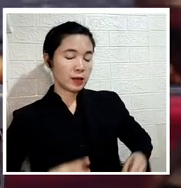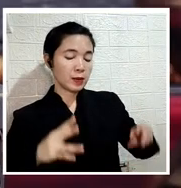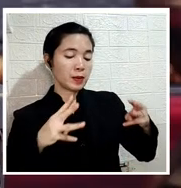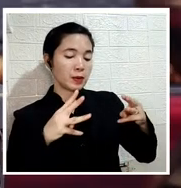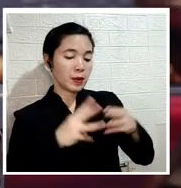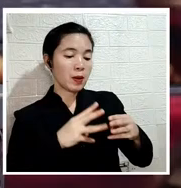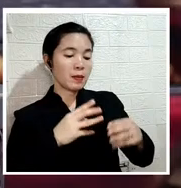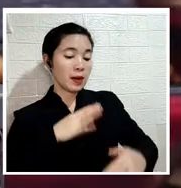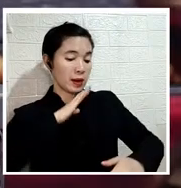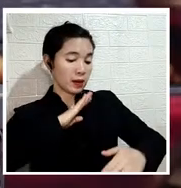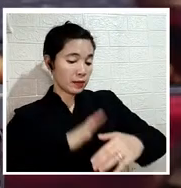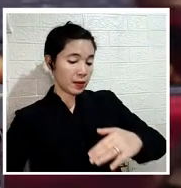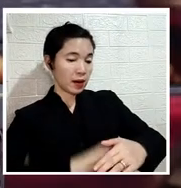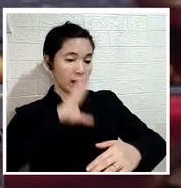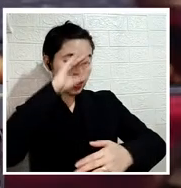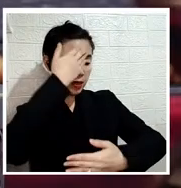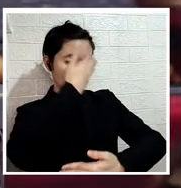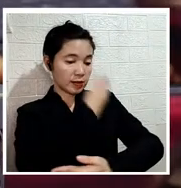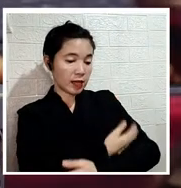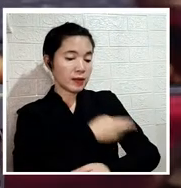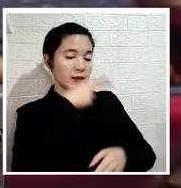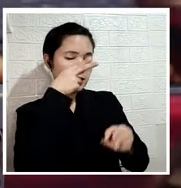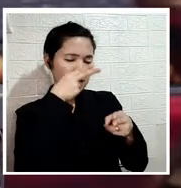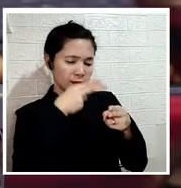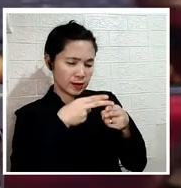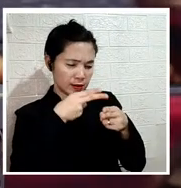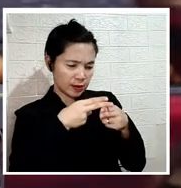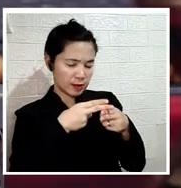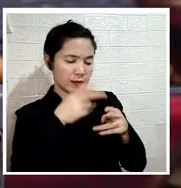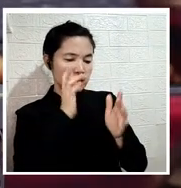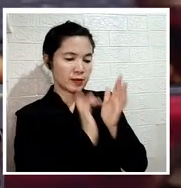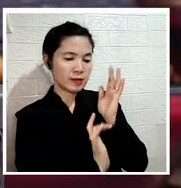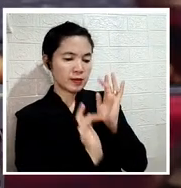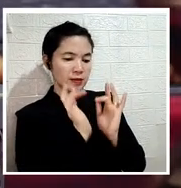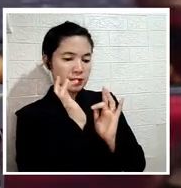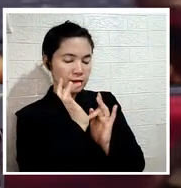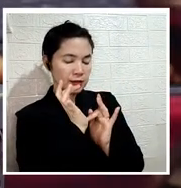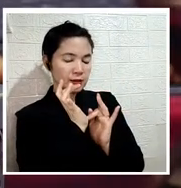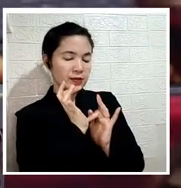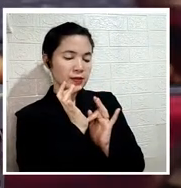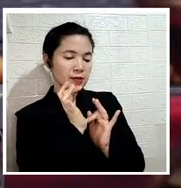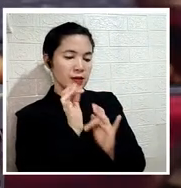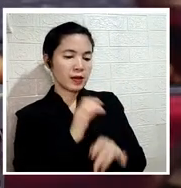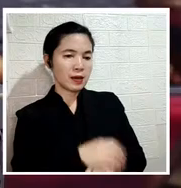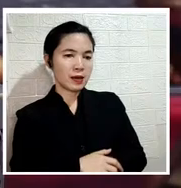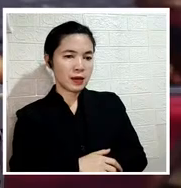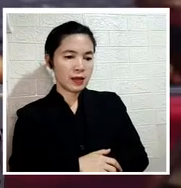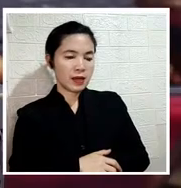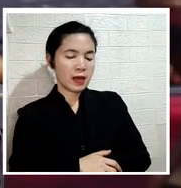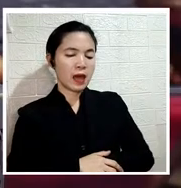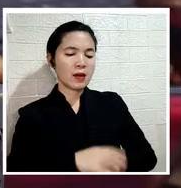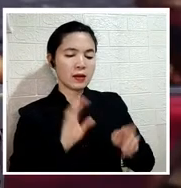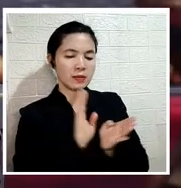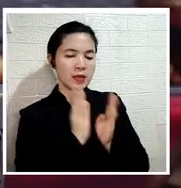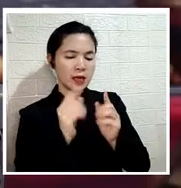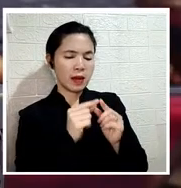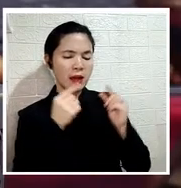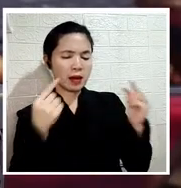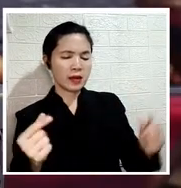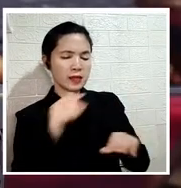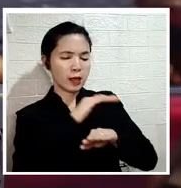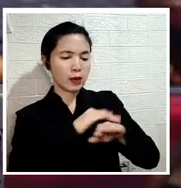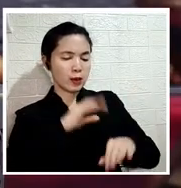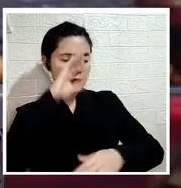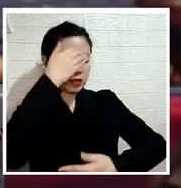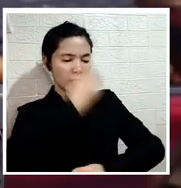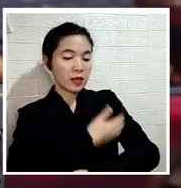son, and you shall name him Jesus. He will be great and will be called Son of the Most